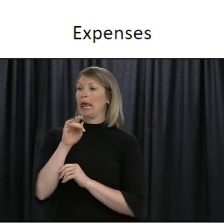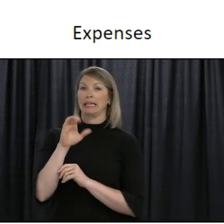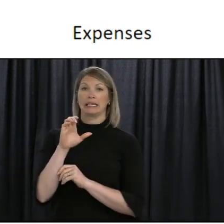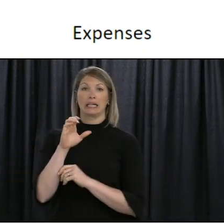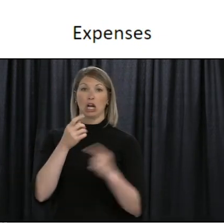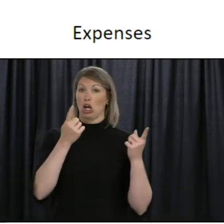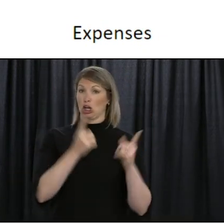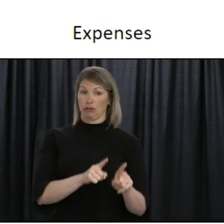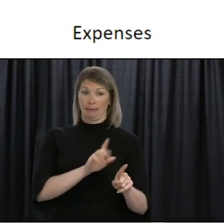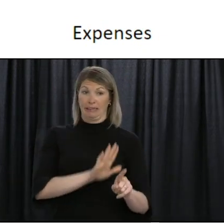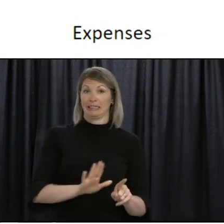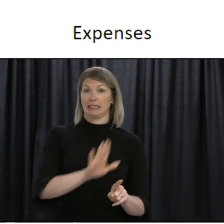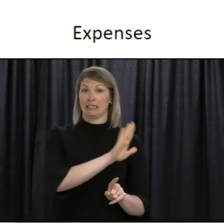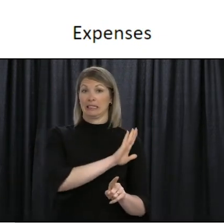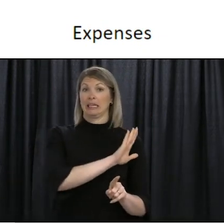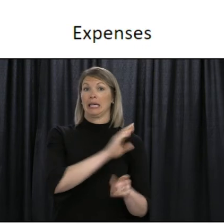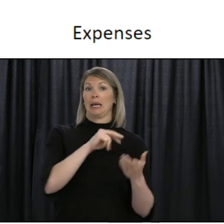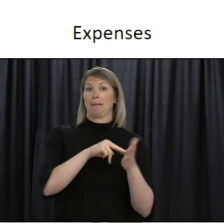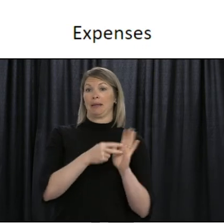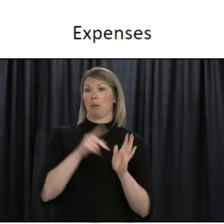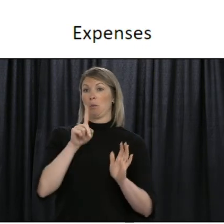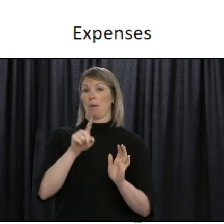2019-20 would have been $1.1 billion.